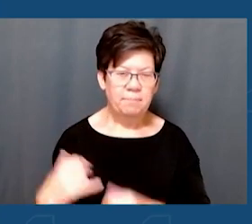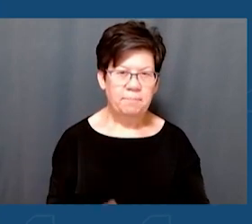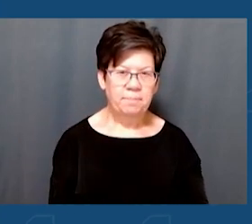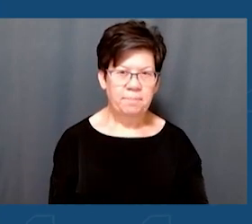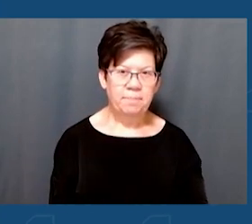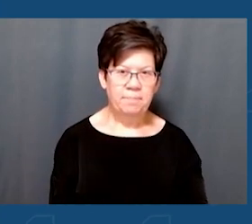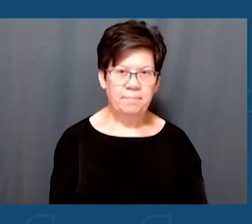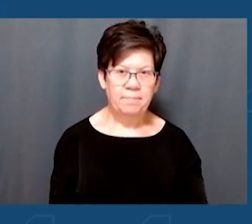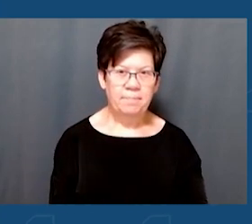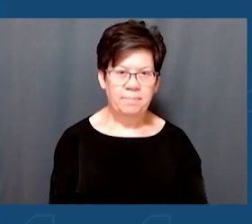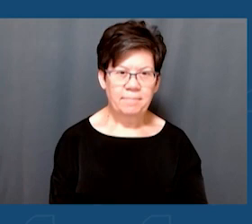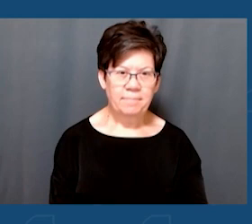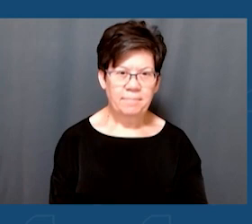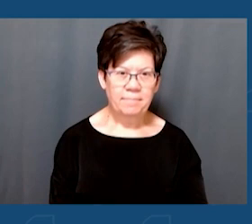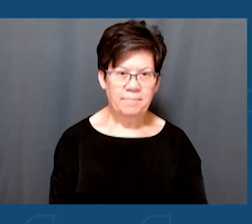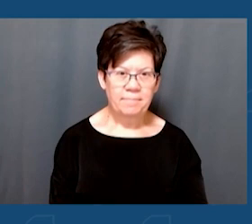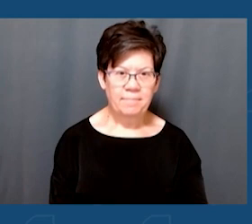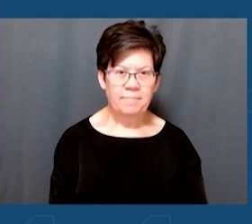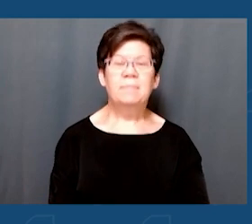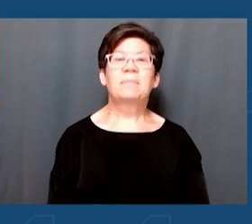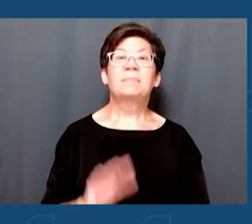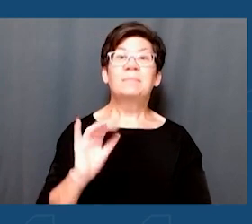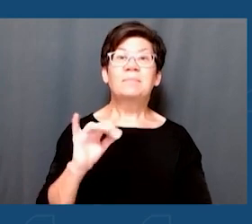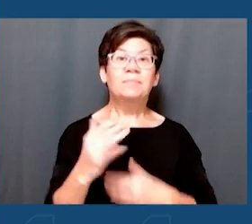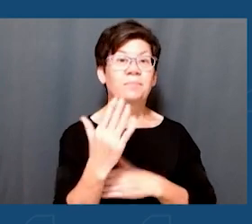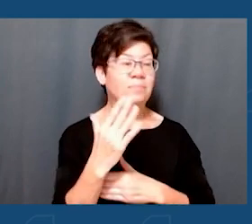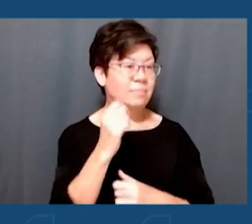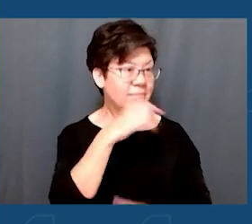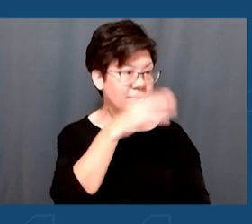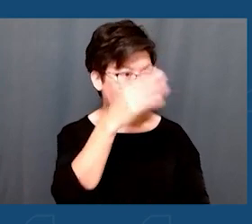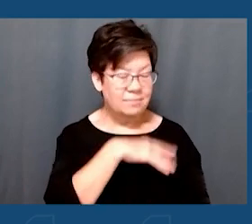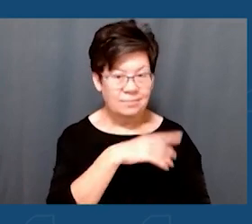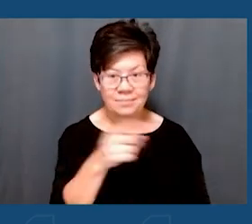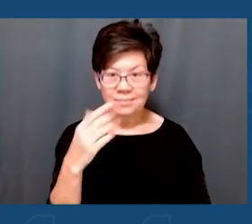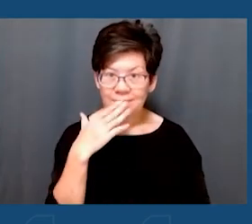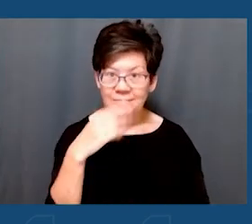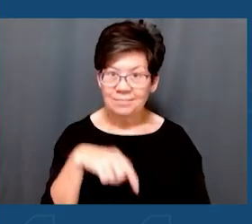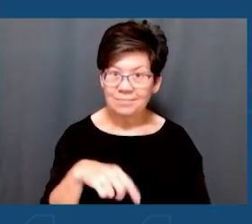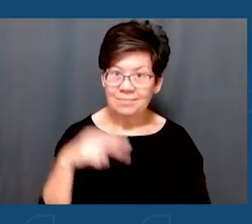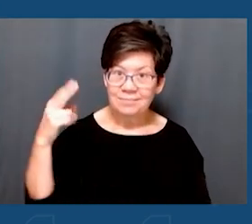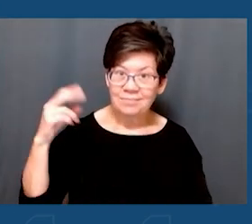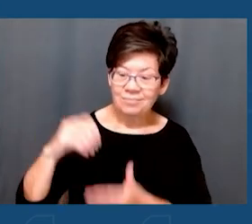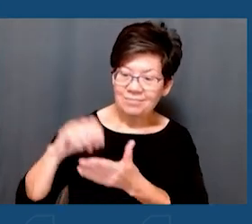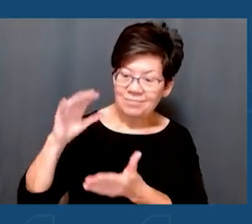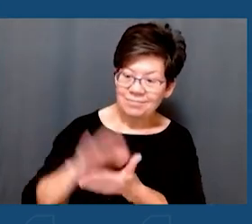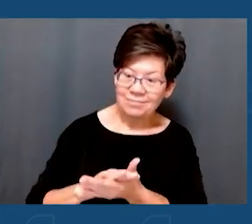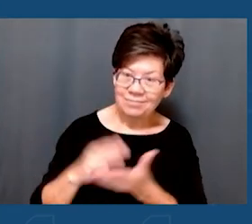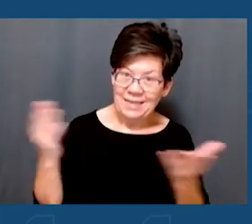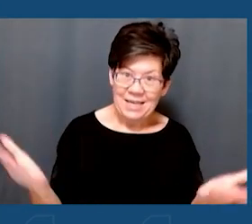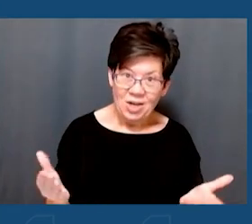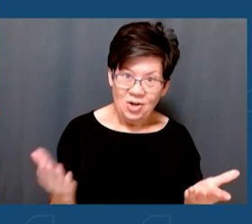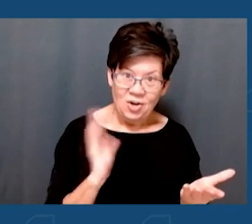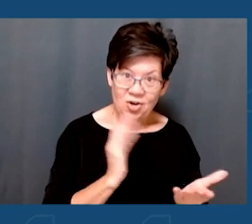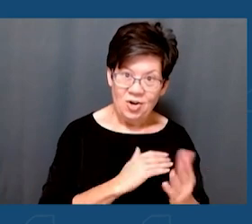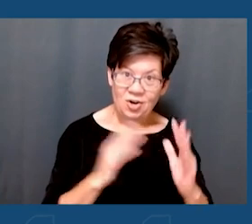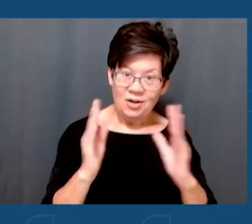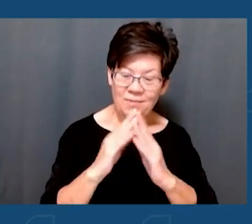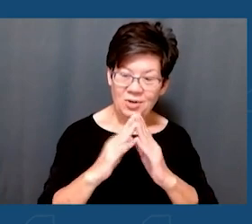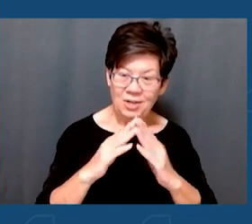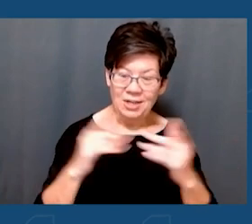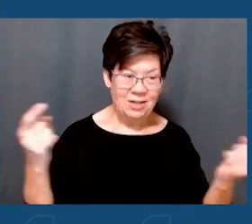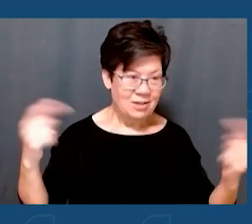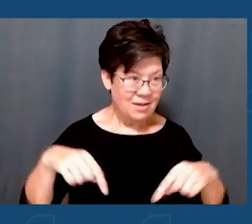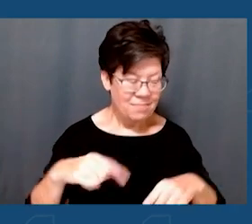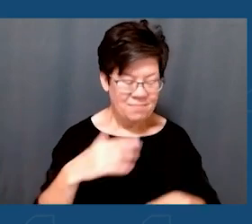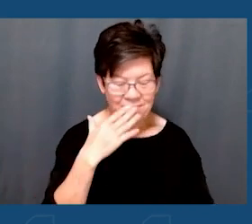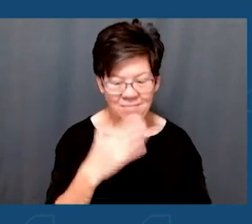comunidad. Good morning, ladies and gentlemen. Thank you for joining us for this historical moment in our community. I want to start off by thanking a few